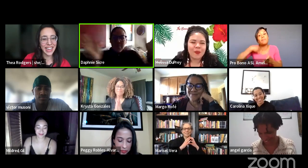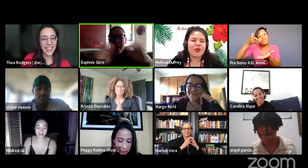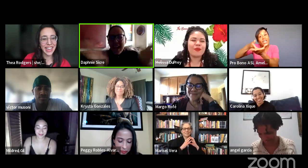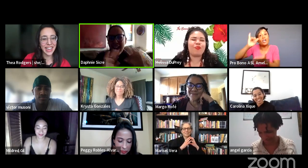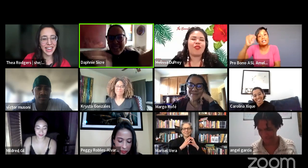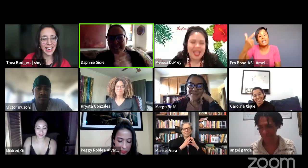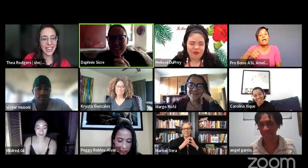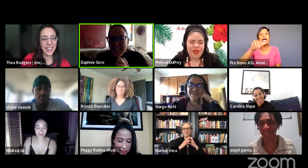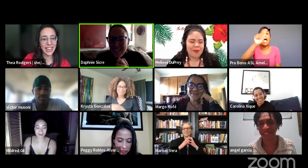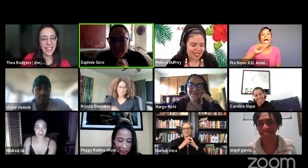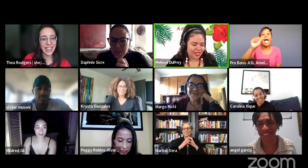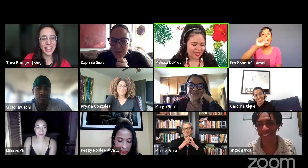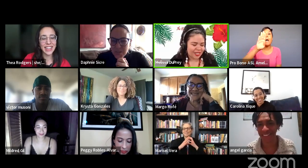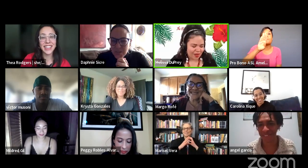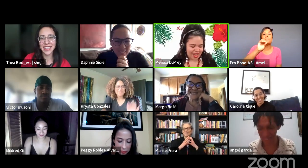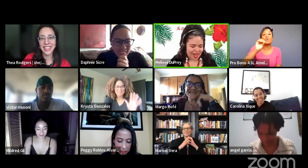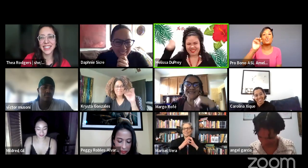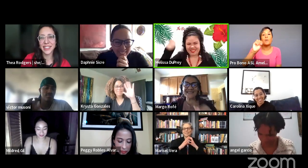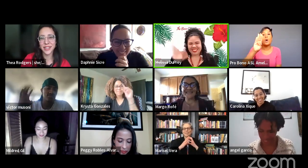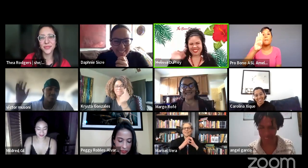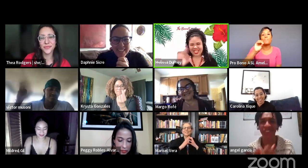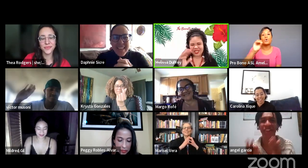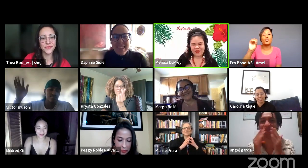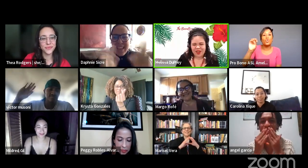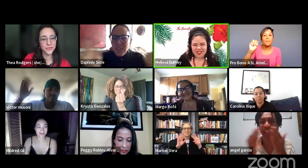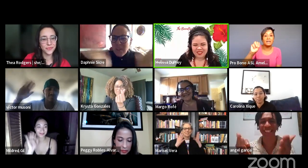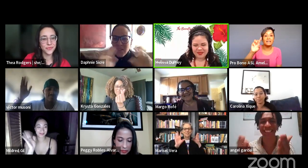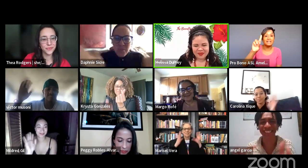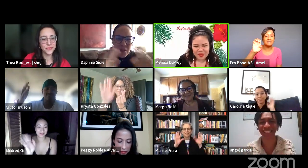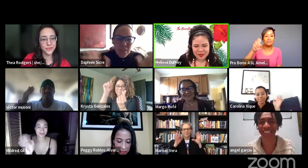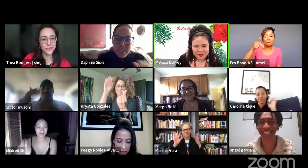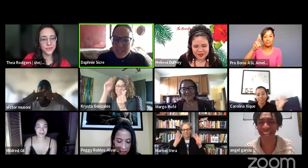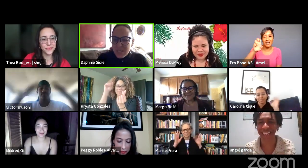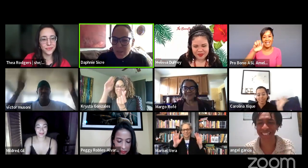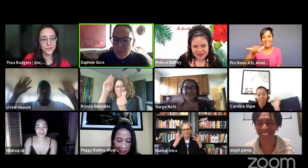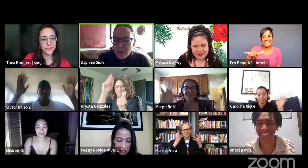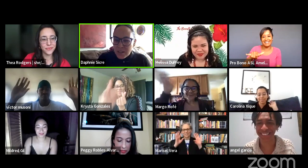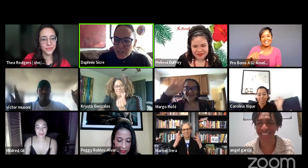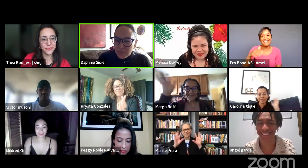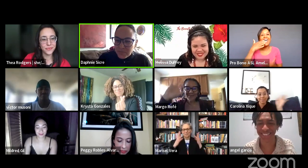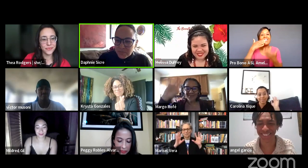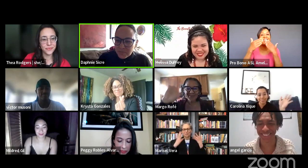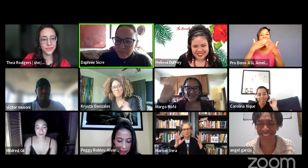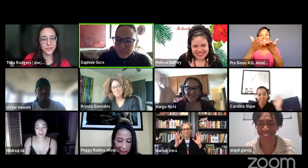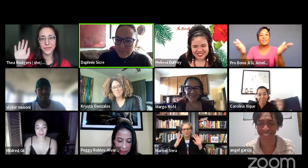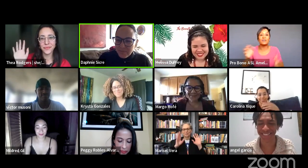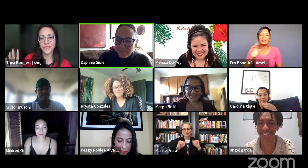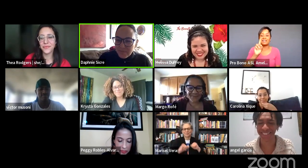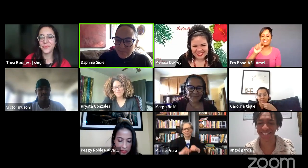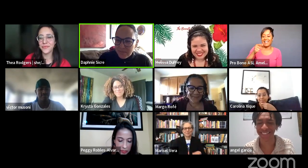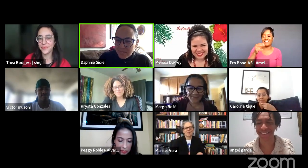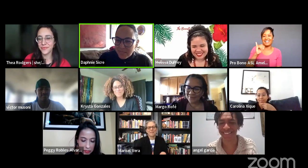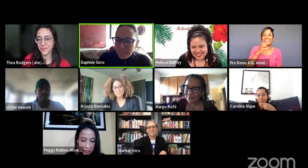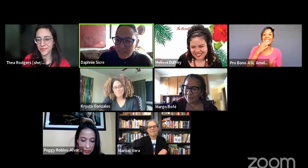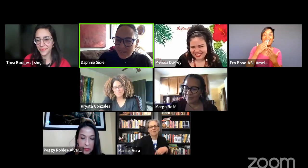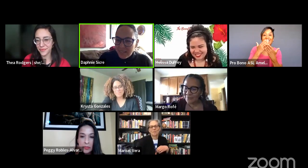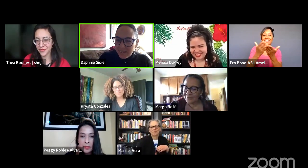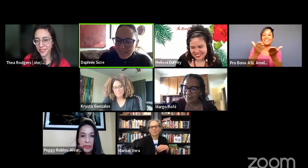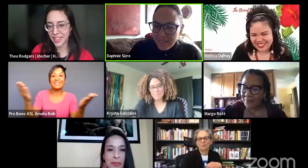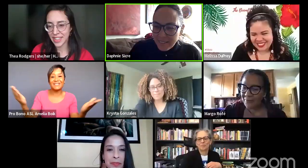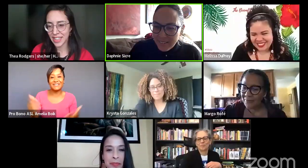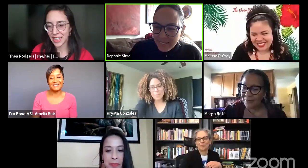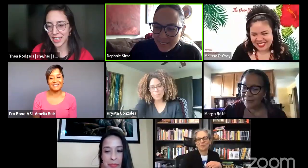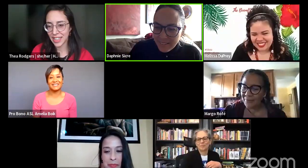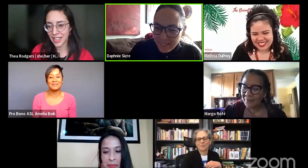at boom boom to pray find me on the gram thank you everyone thank you so much thank you much